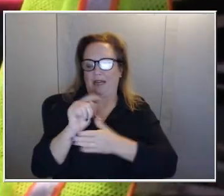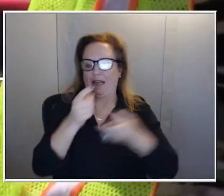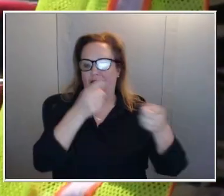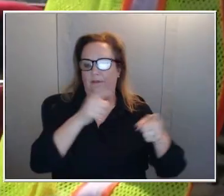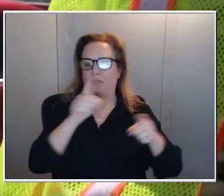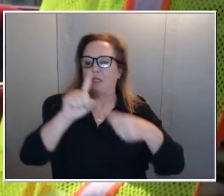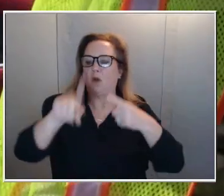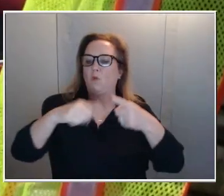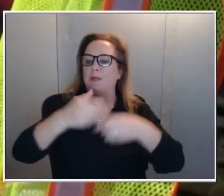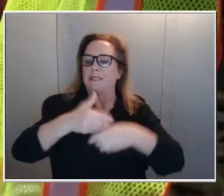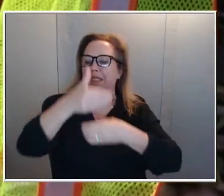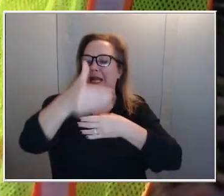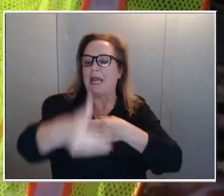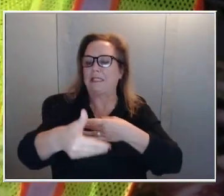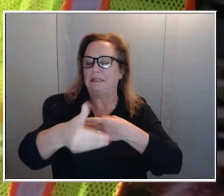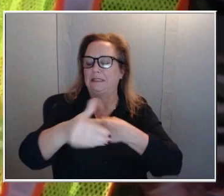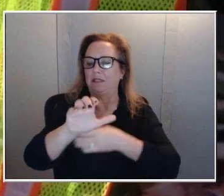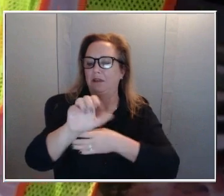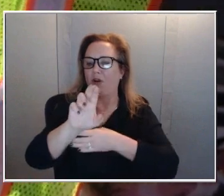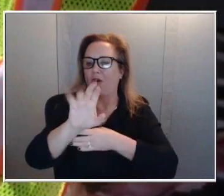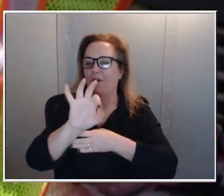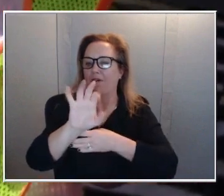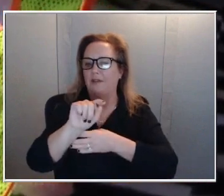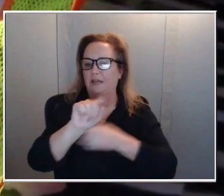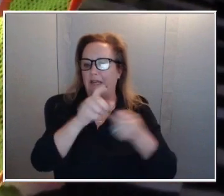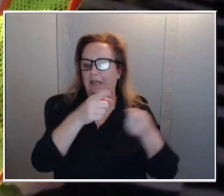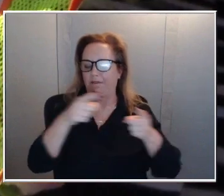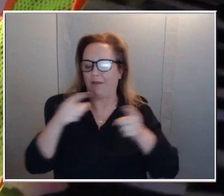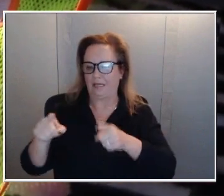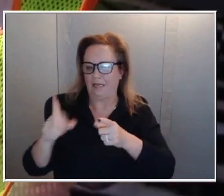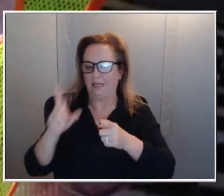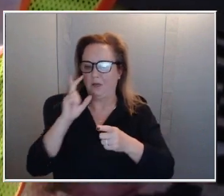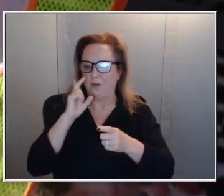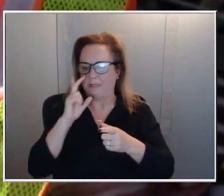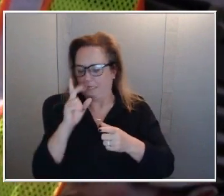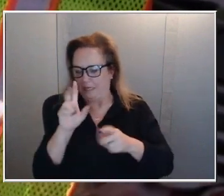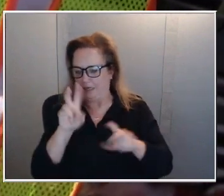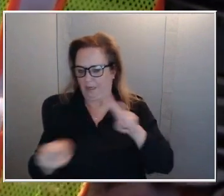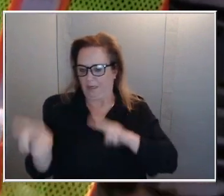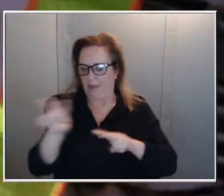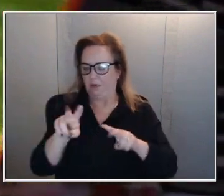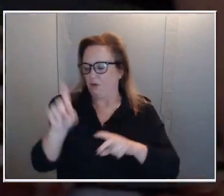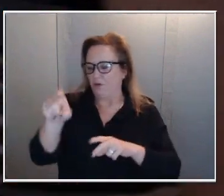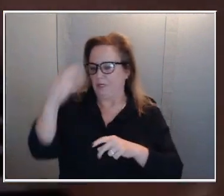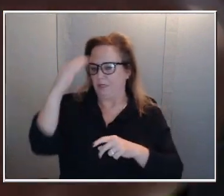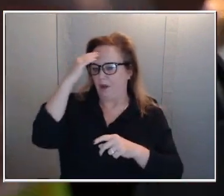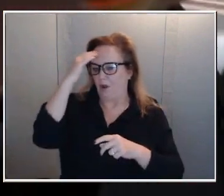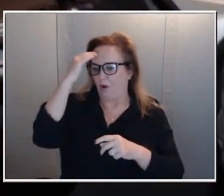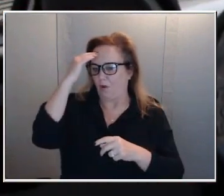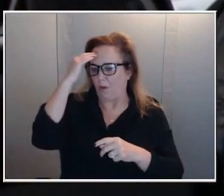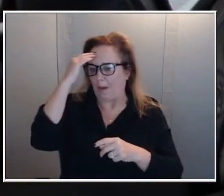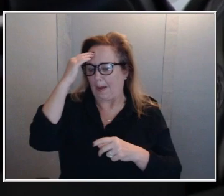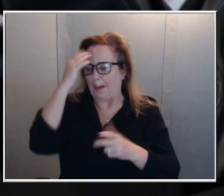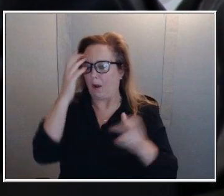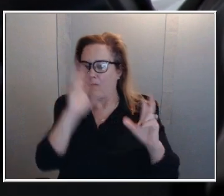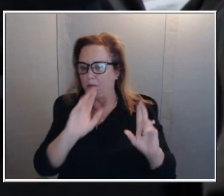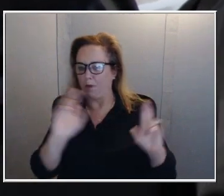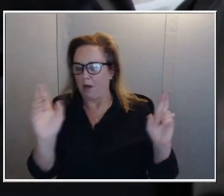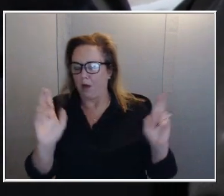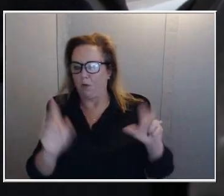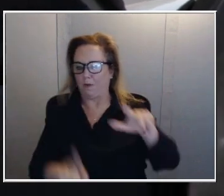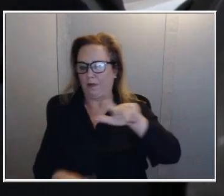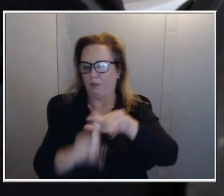next one happen? And then we see in this video kind of how it works. Is there anything people need to know or prepare for when they show